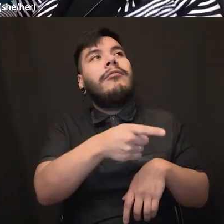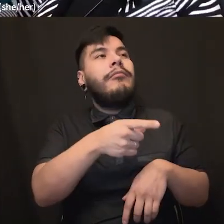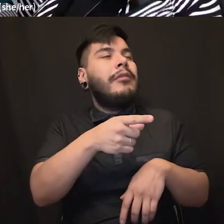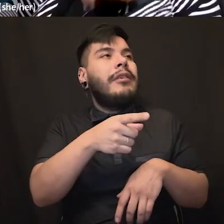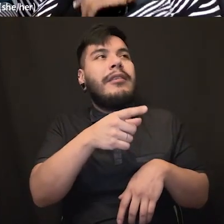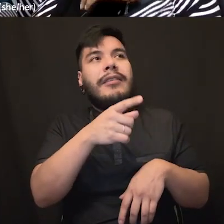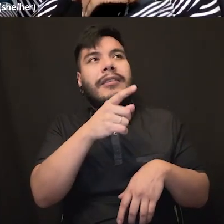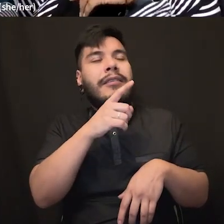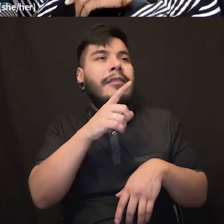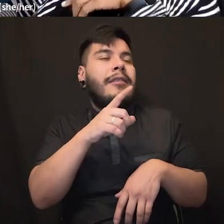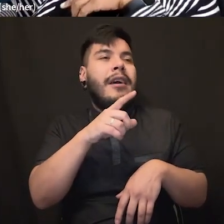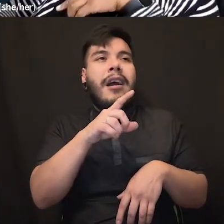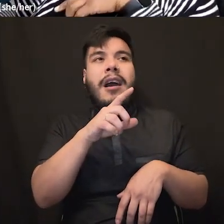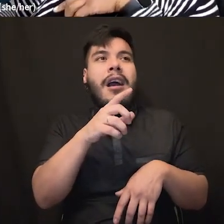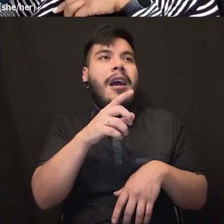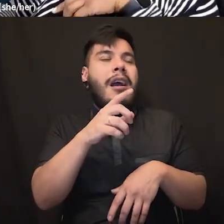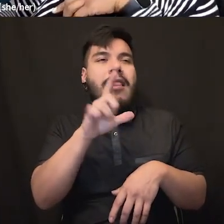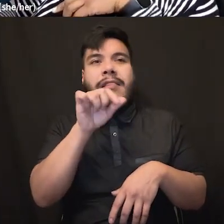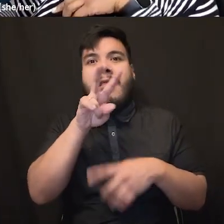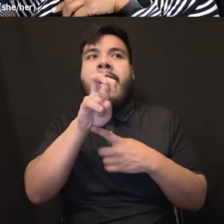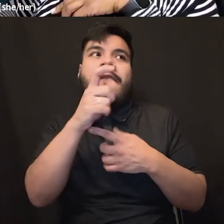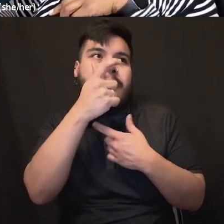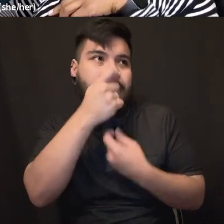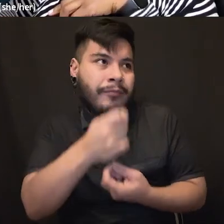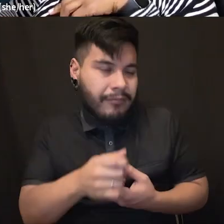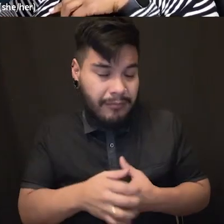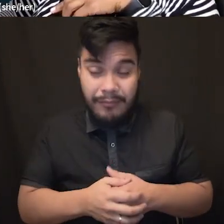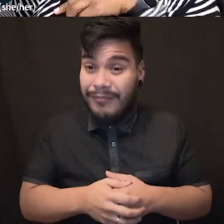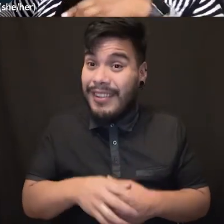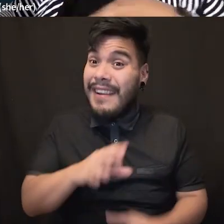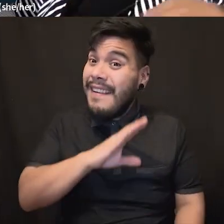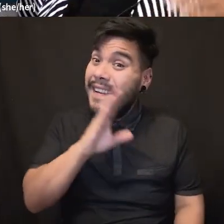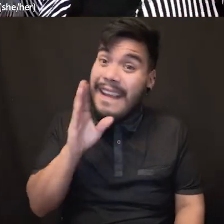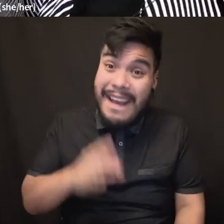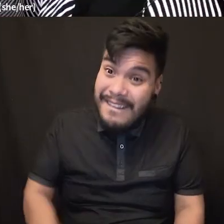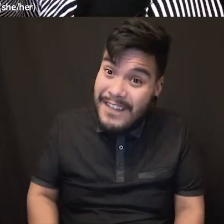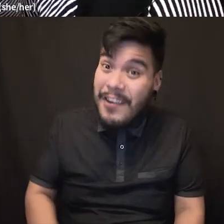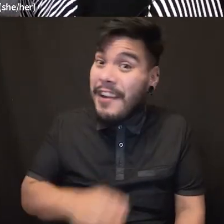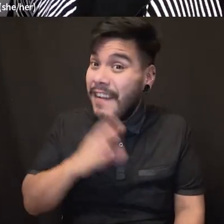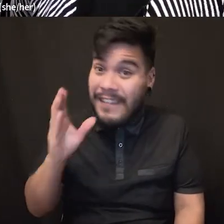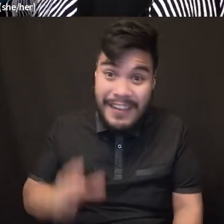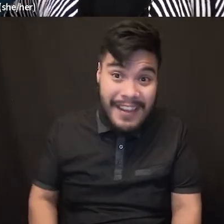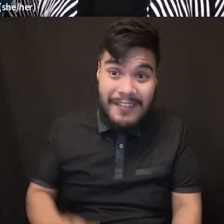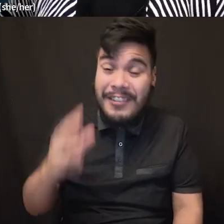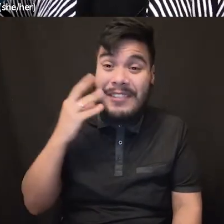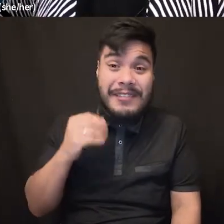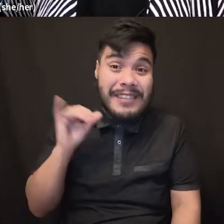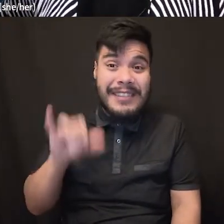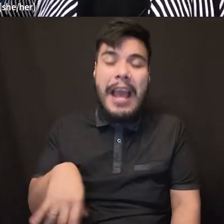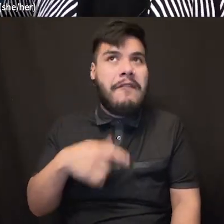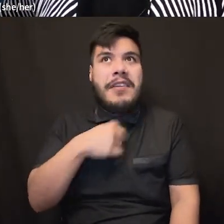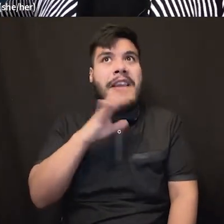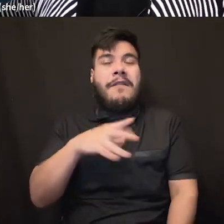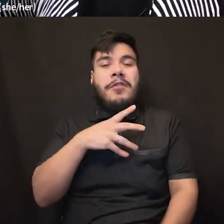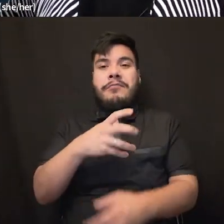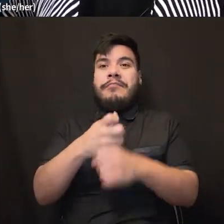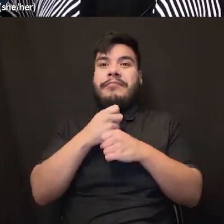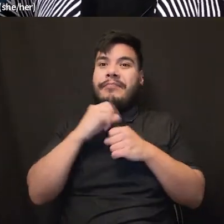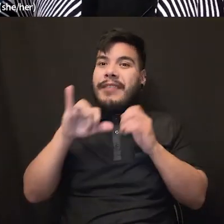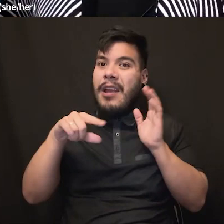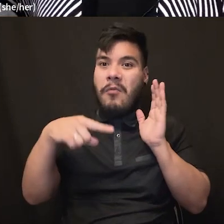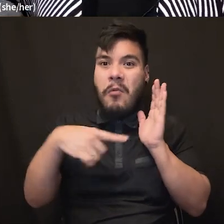love interest? Never. I never get to be the love interest. I have never been cast in that role. And so